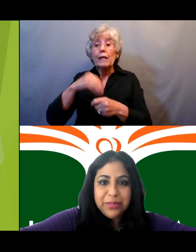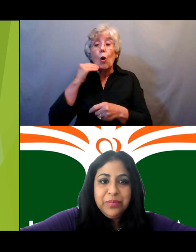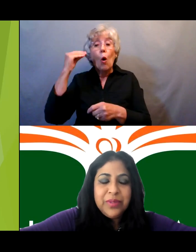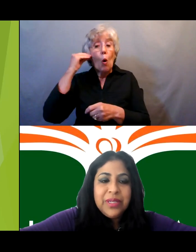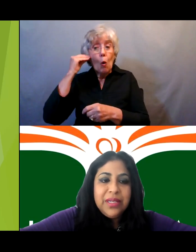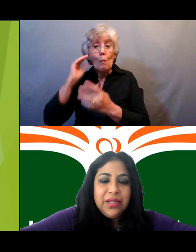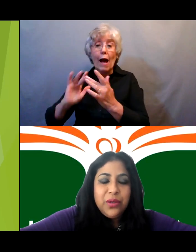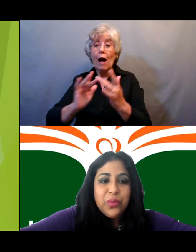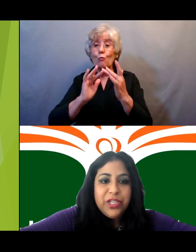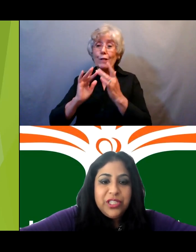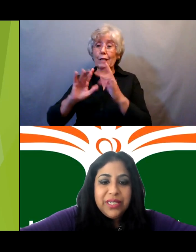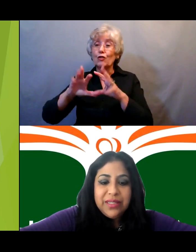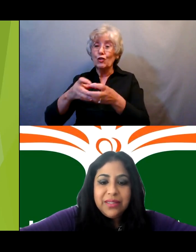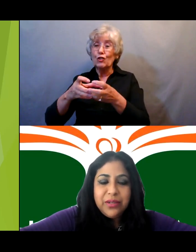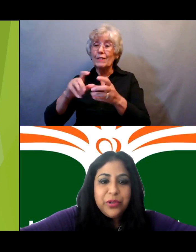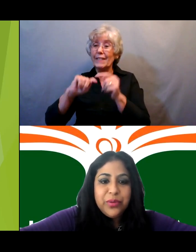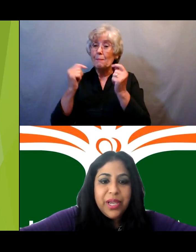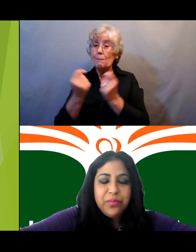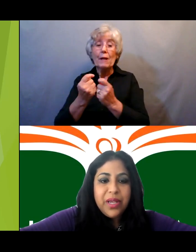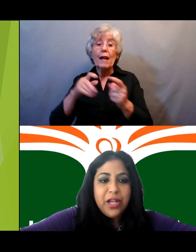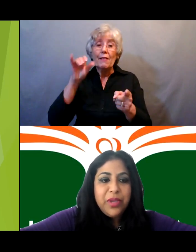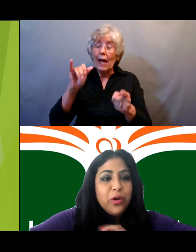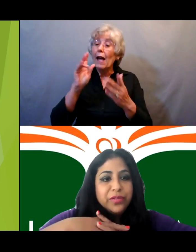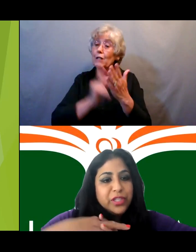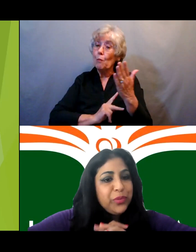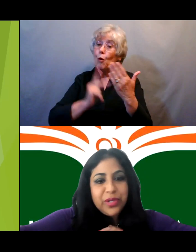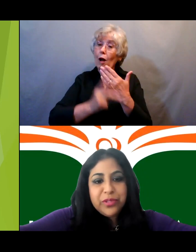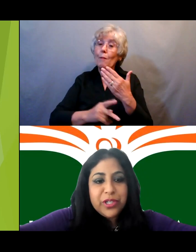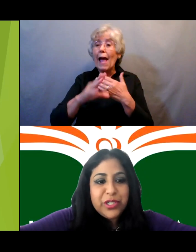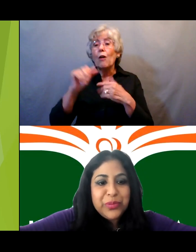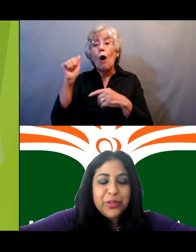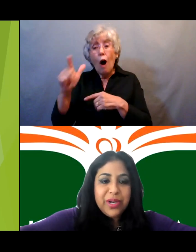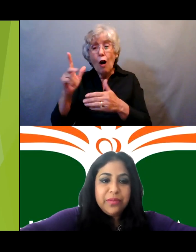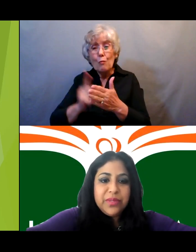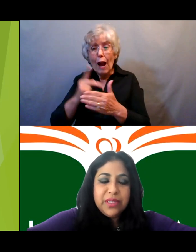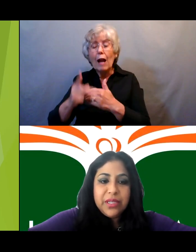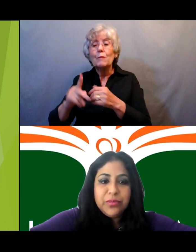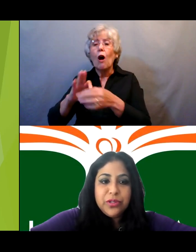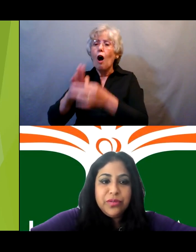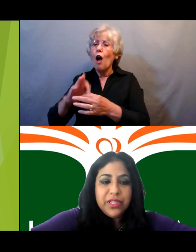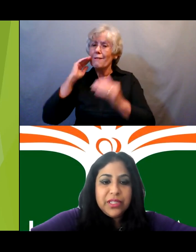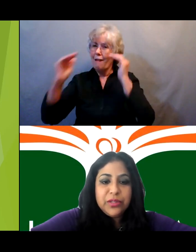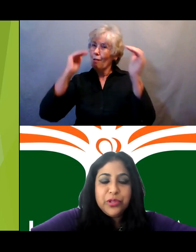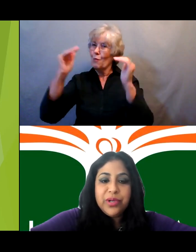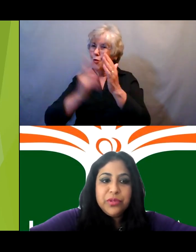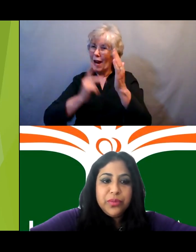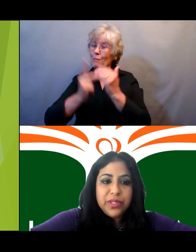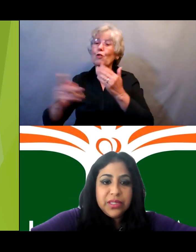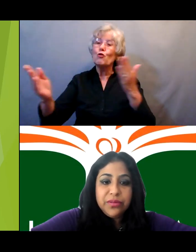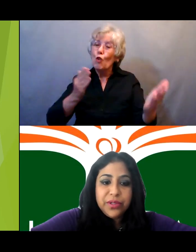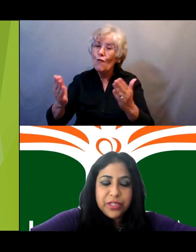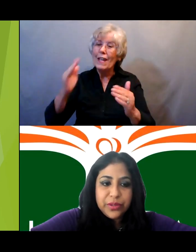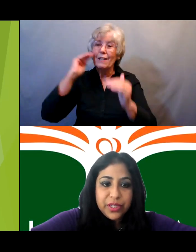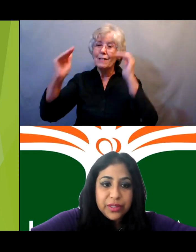outreach team, which is a program, and all of these programs are adult programs, serving the adult programs